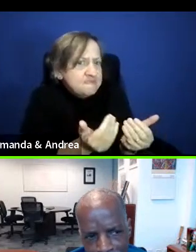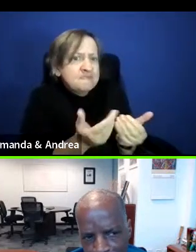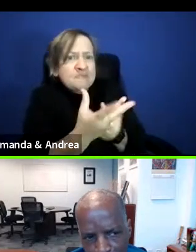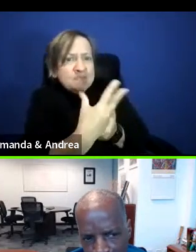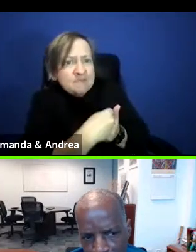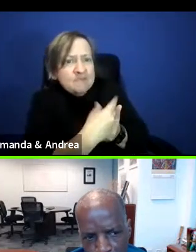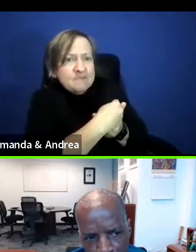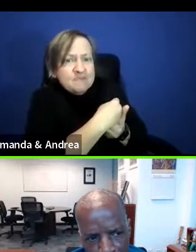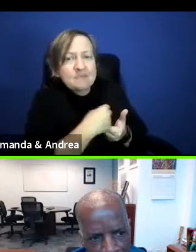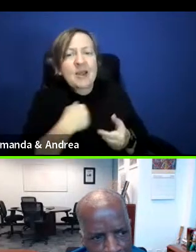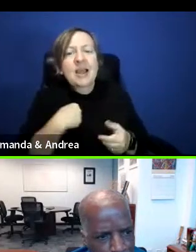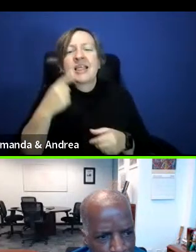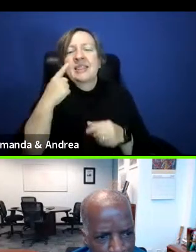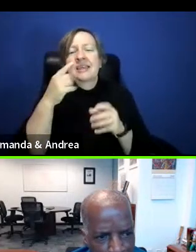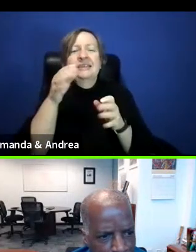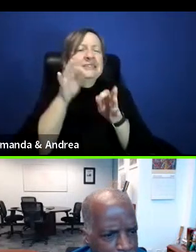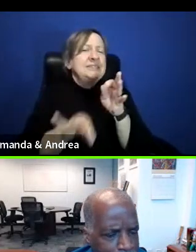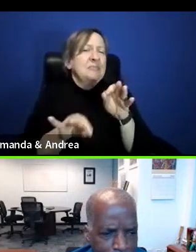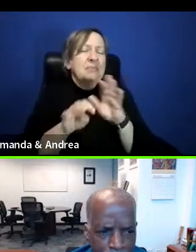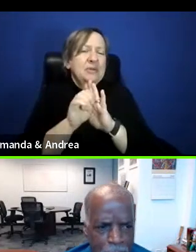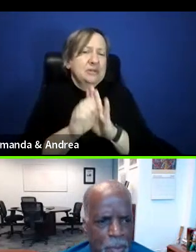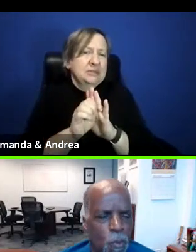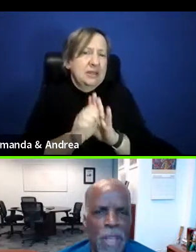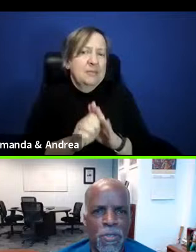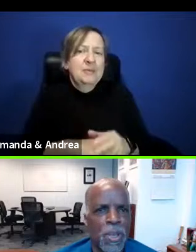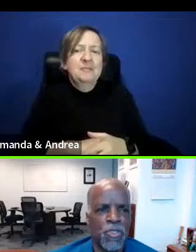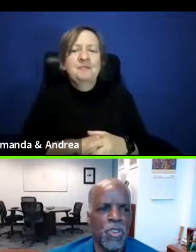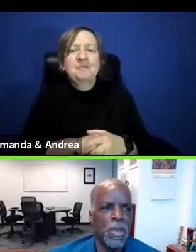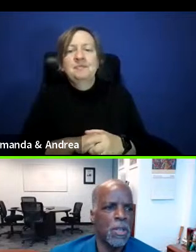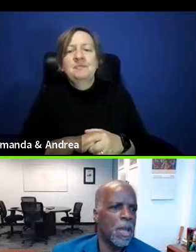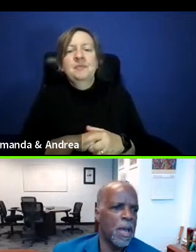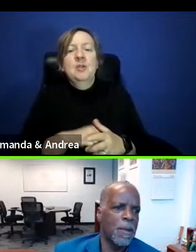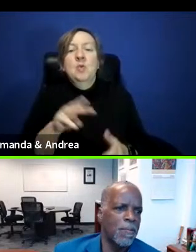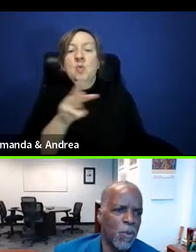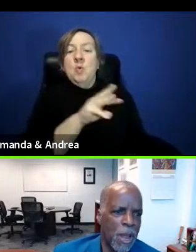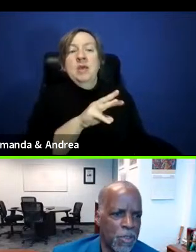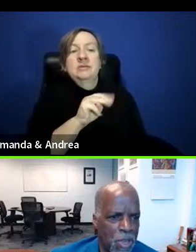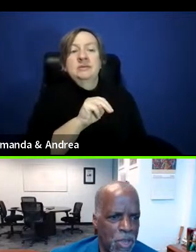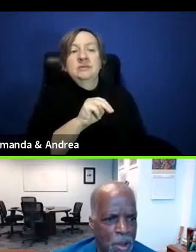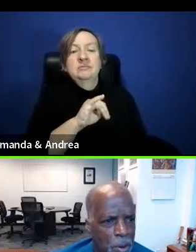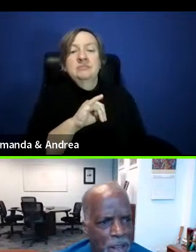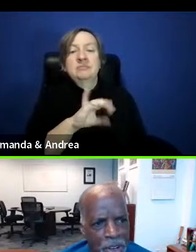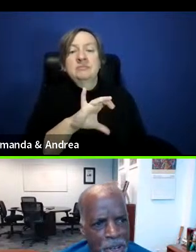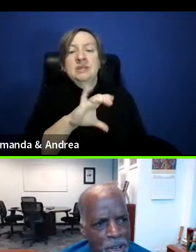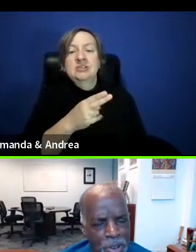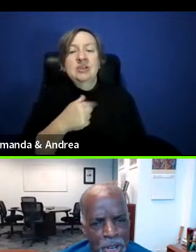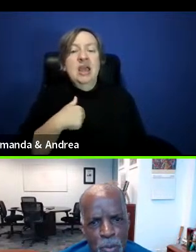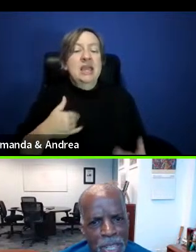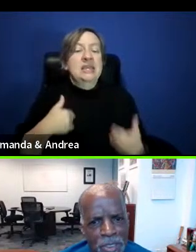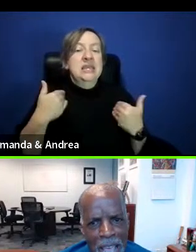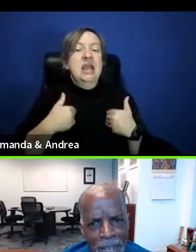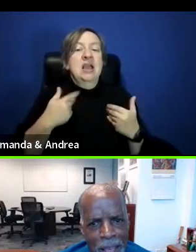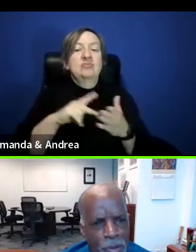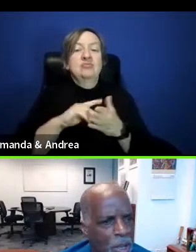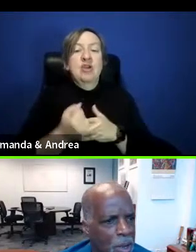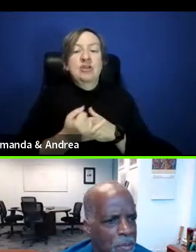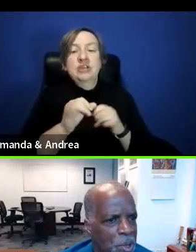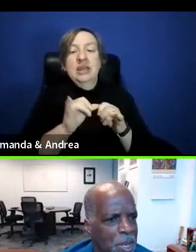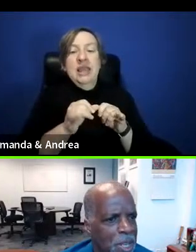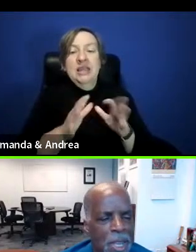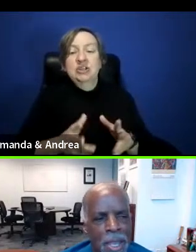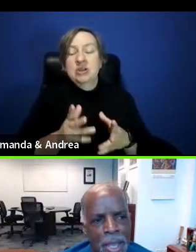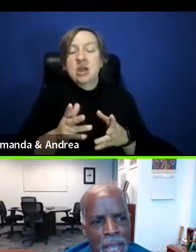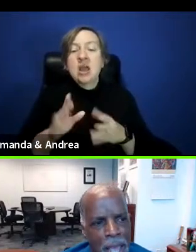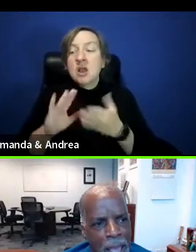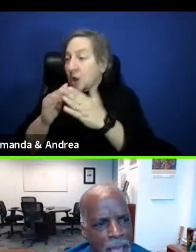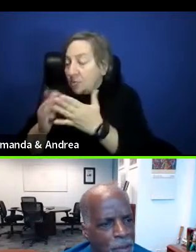can think of some simple examples. West Michigan, when I was a young project engineer, we sat down with the